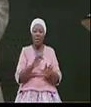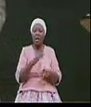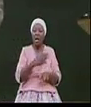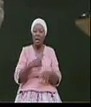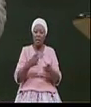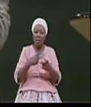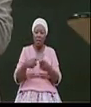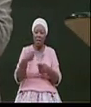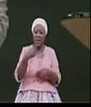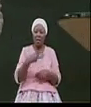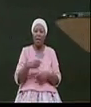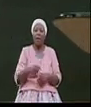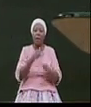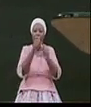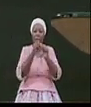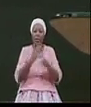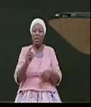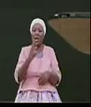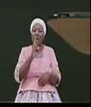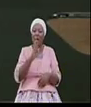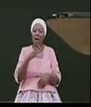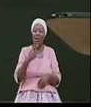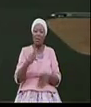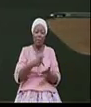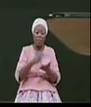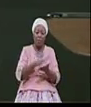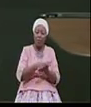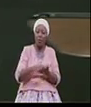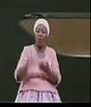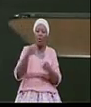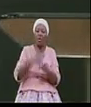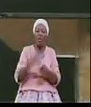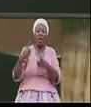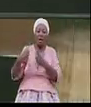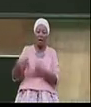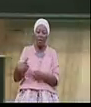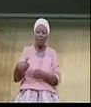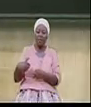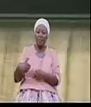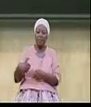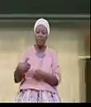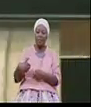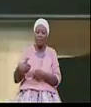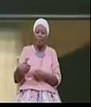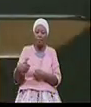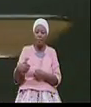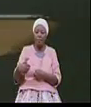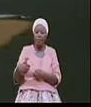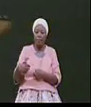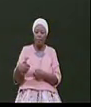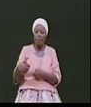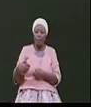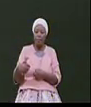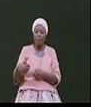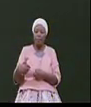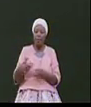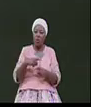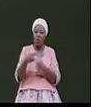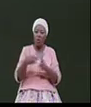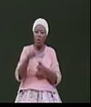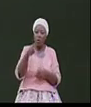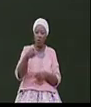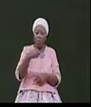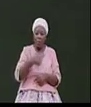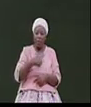then it says, blessed are the pure in heart. When we're pure in heart, we're